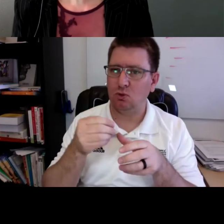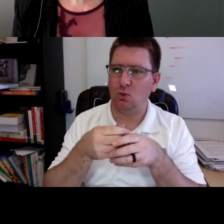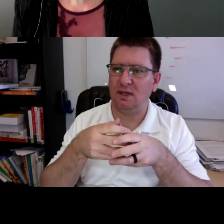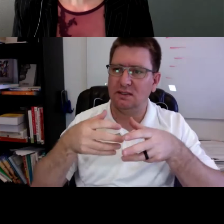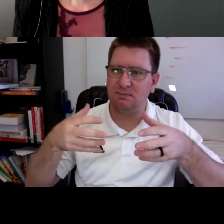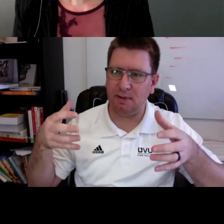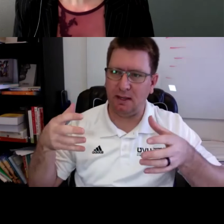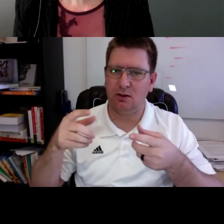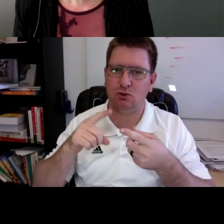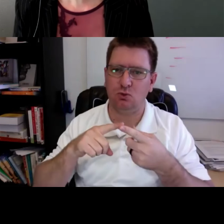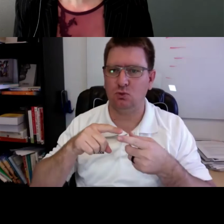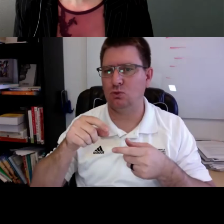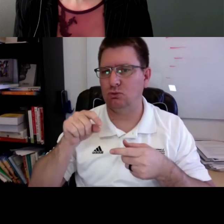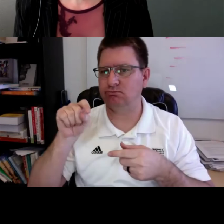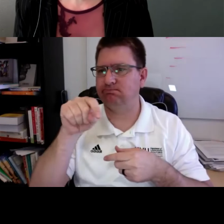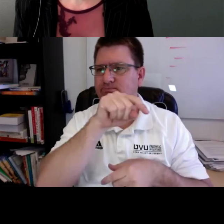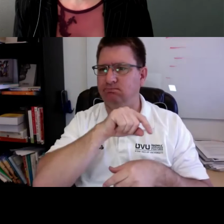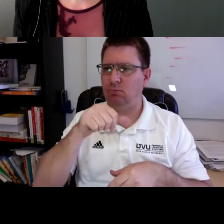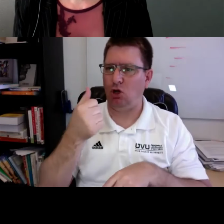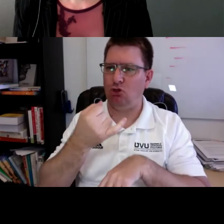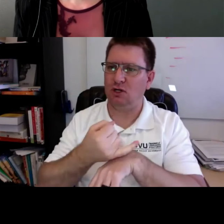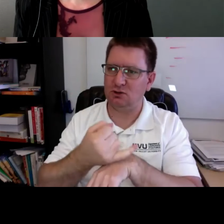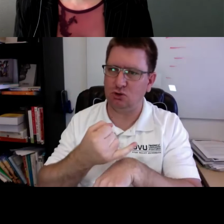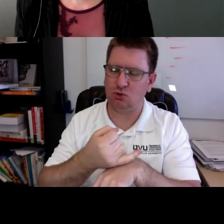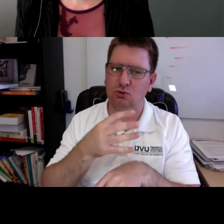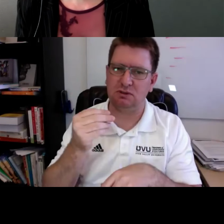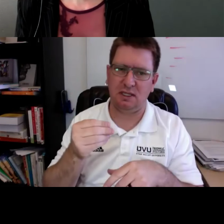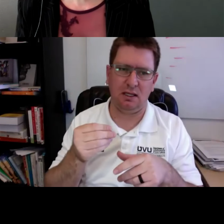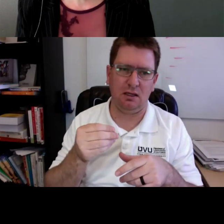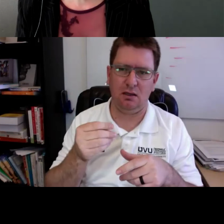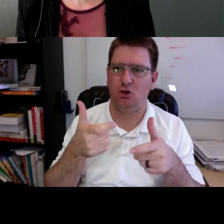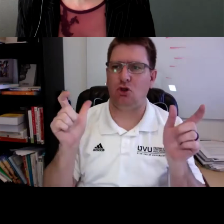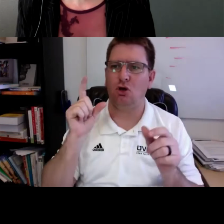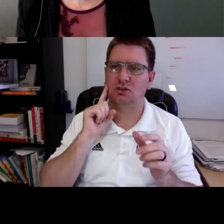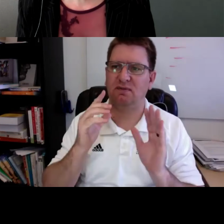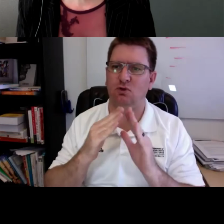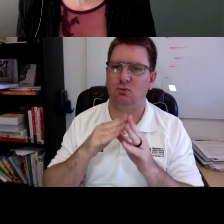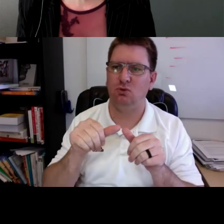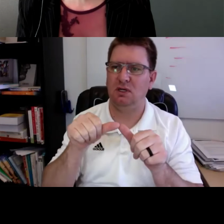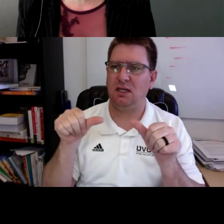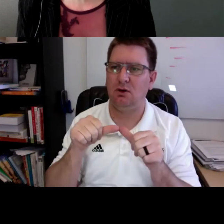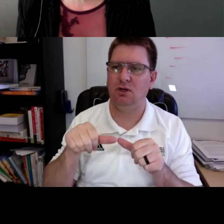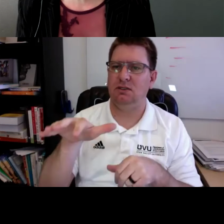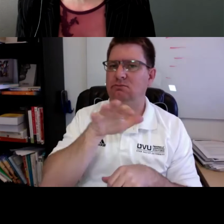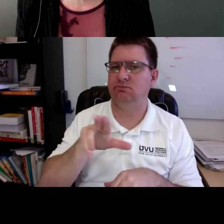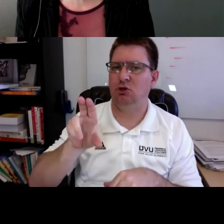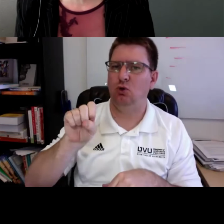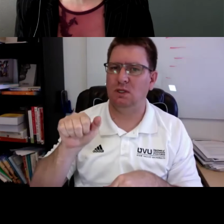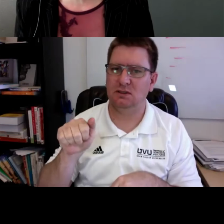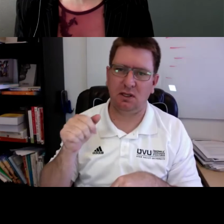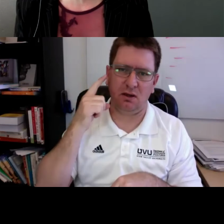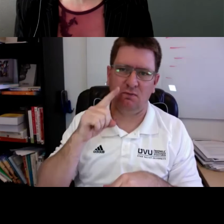visit Gallaudet. And we're hoping to expand that to other state schools, larger deaf